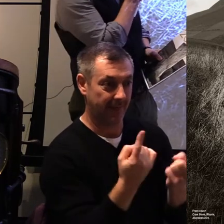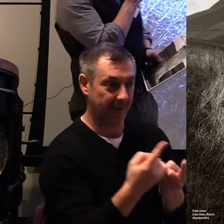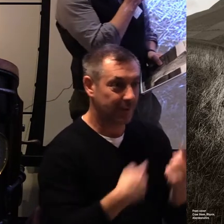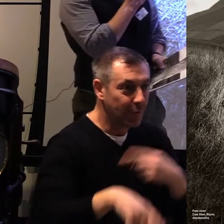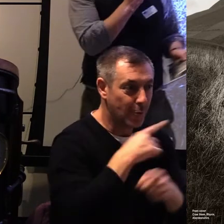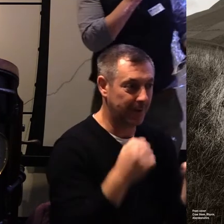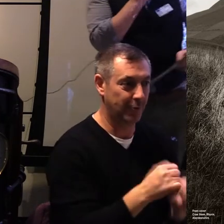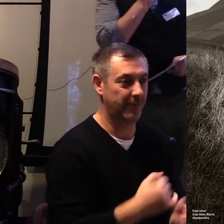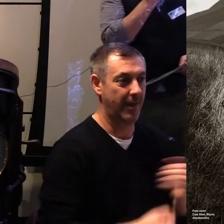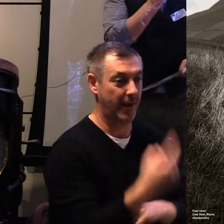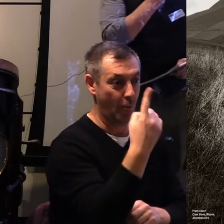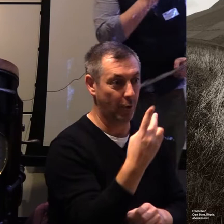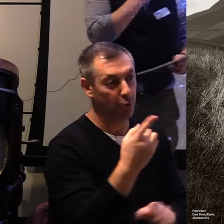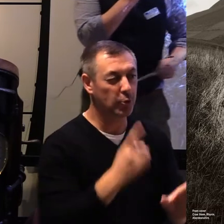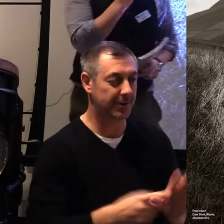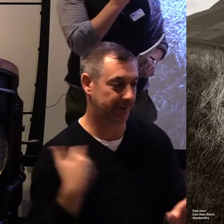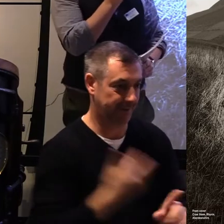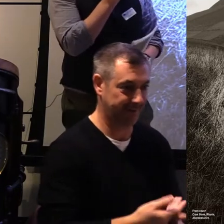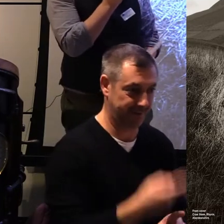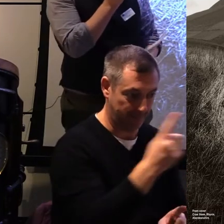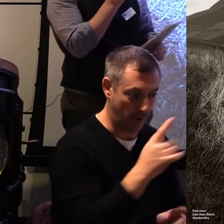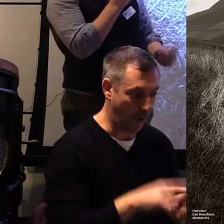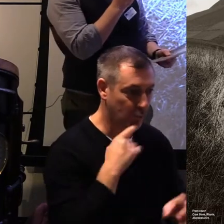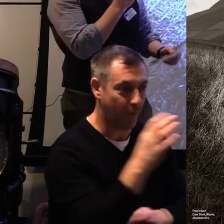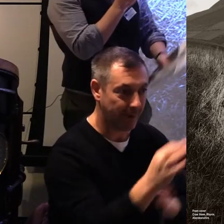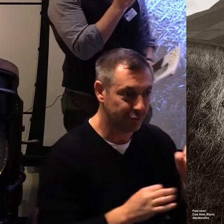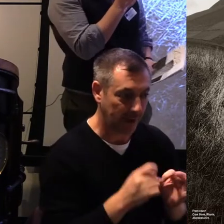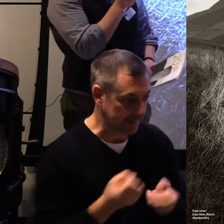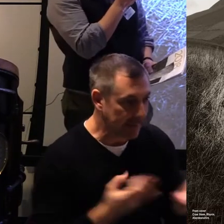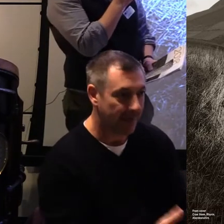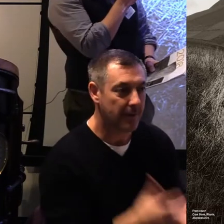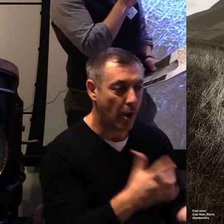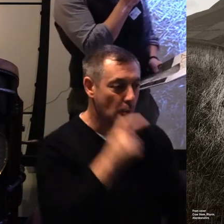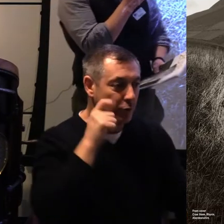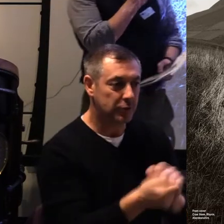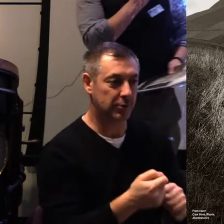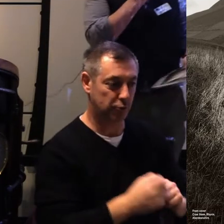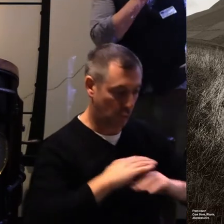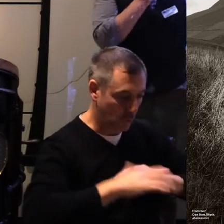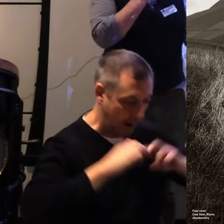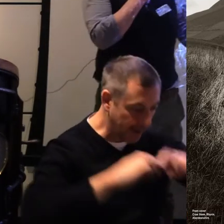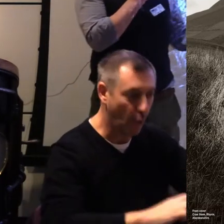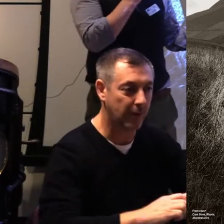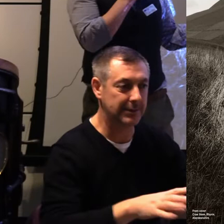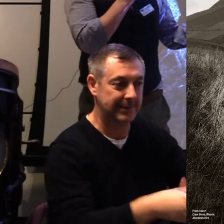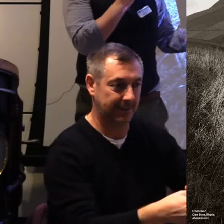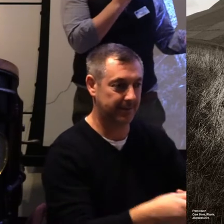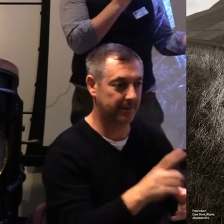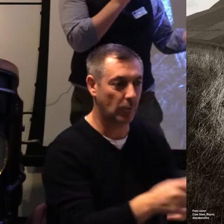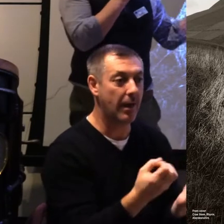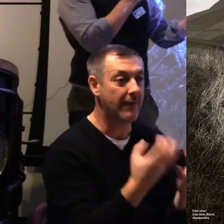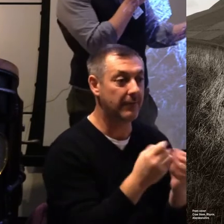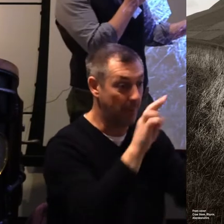the past year or two. And also for us to tell you what the strategy has been delivering and how we're bringing change to the archaeology sector. You'll find in here a